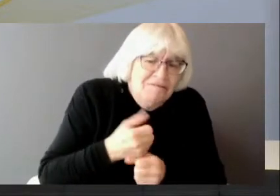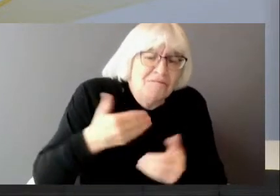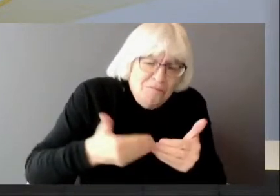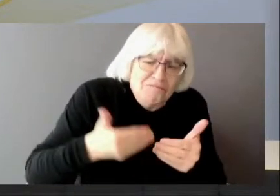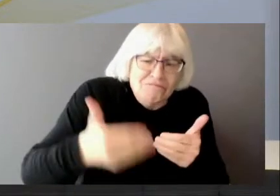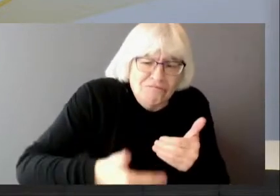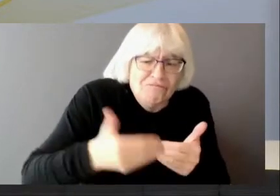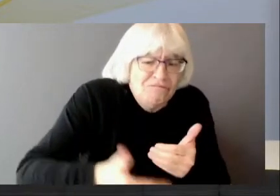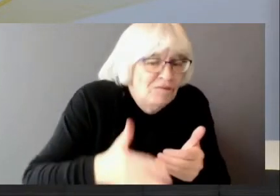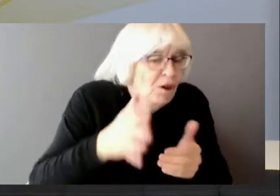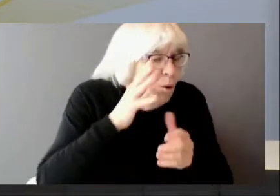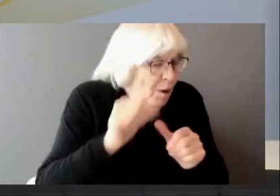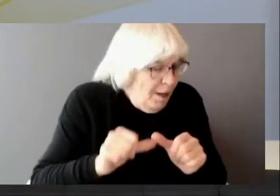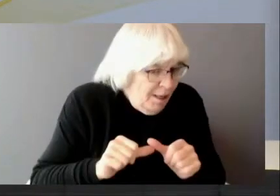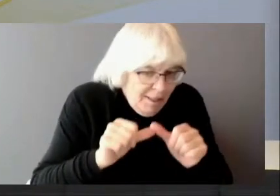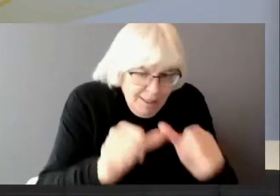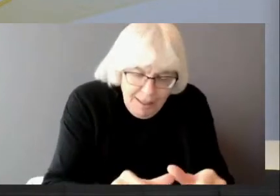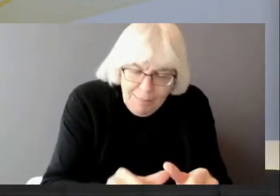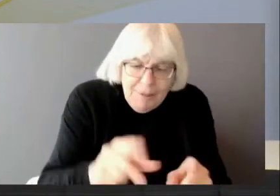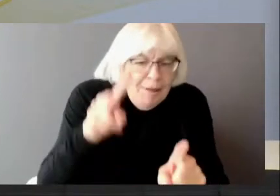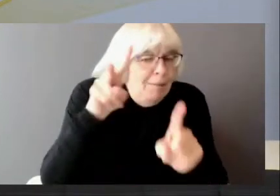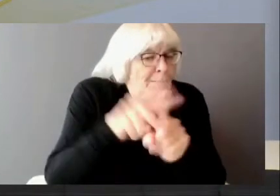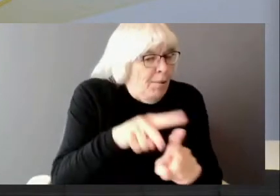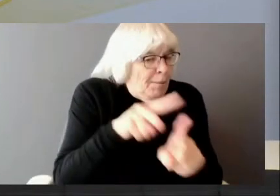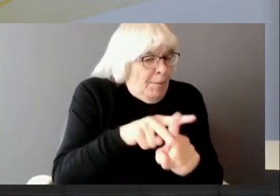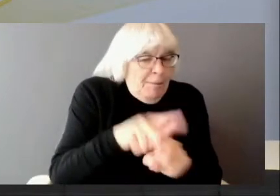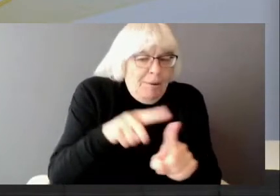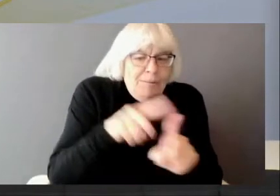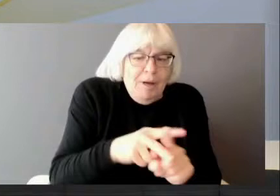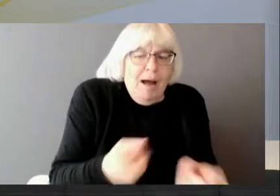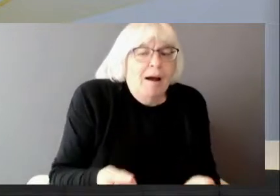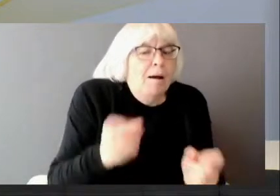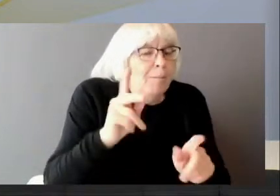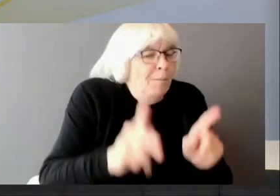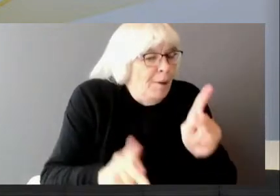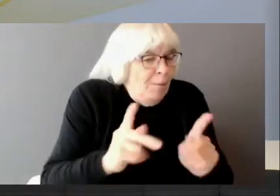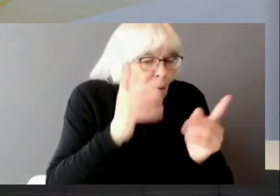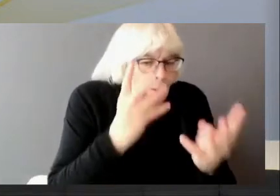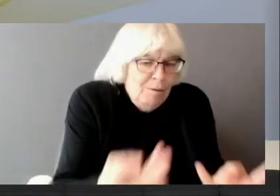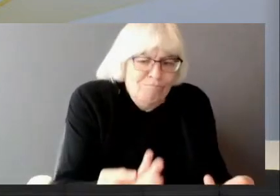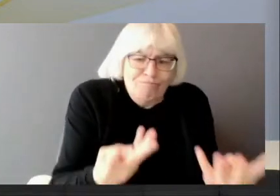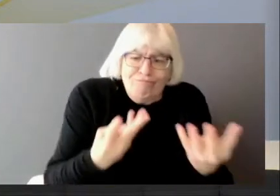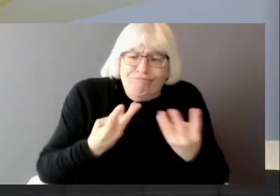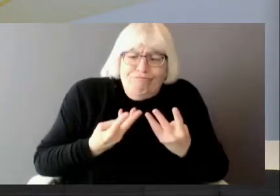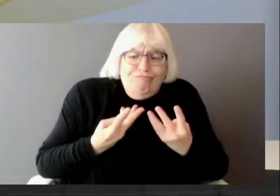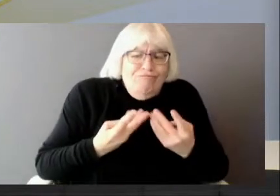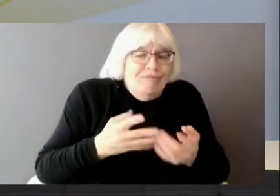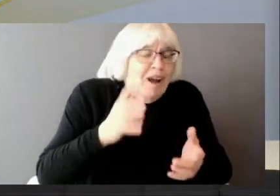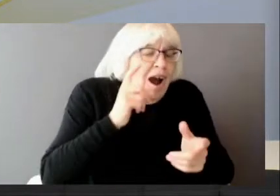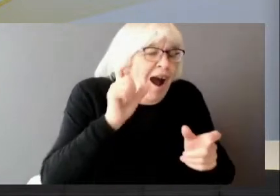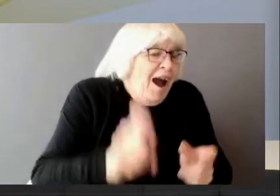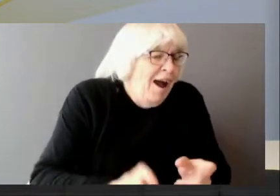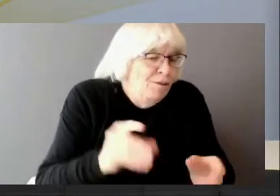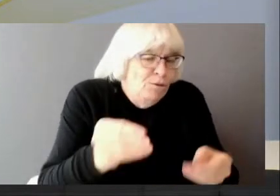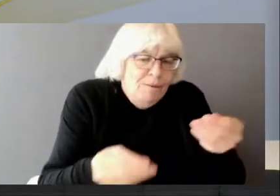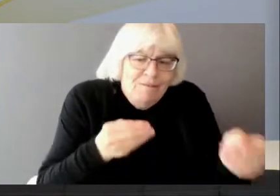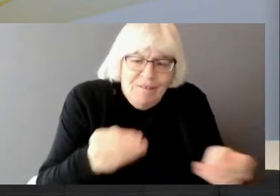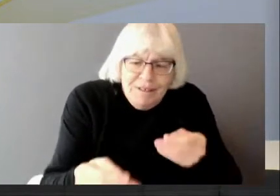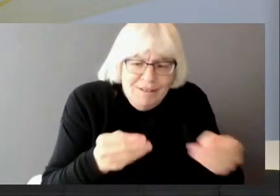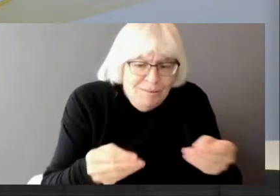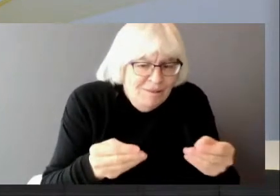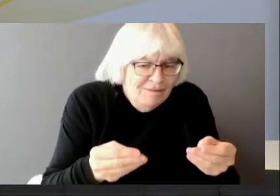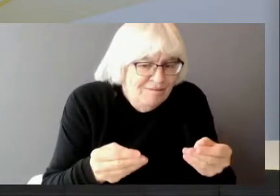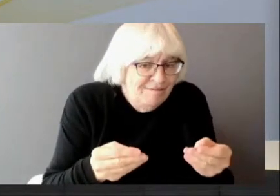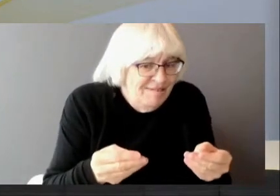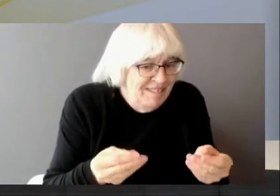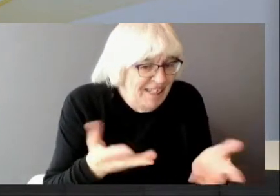clinics. And with these changes, we have to be flexible. We have to be able to adjust to